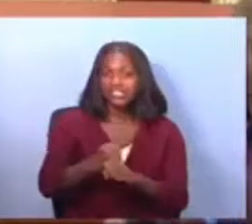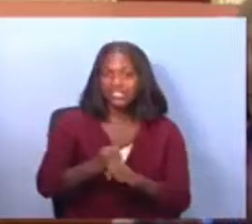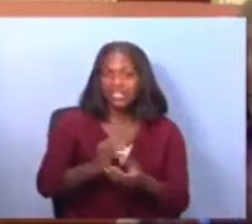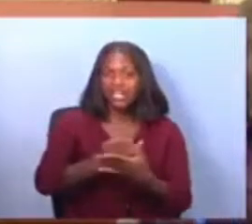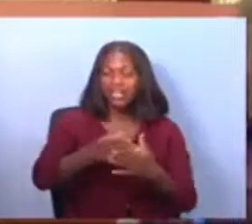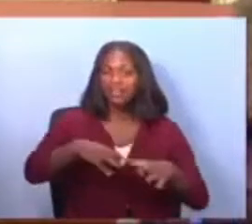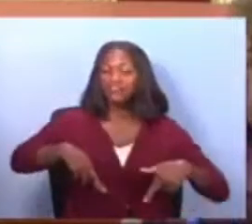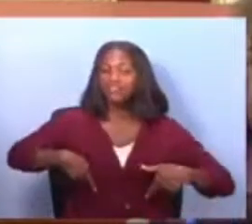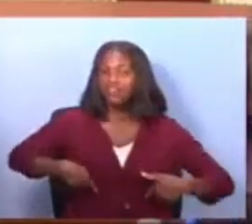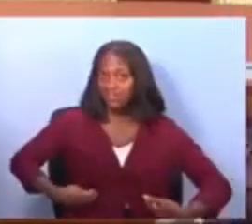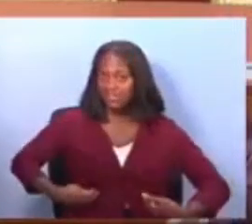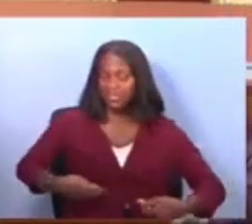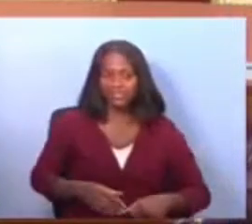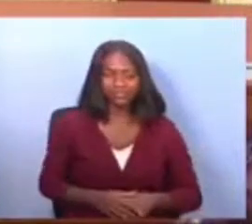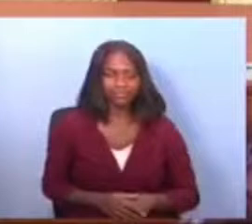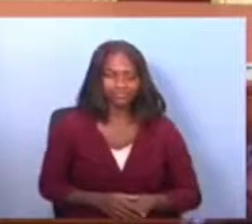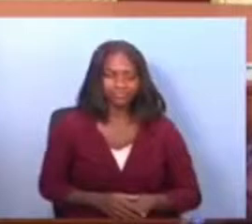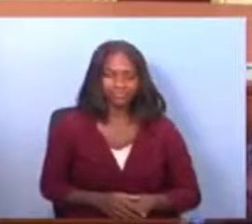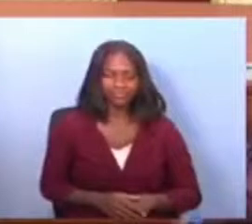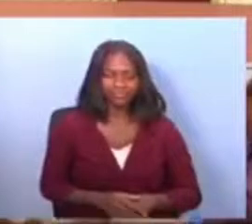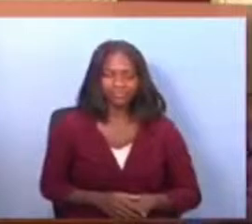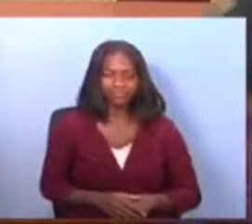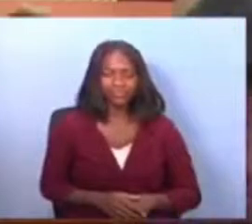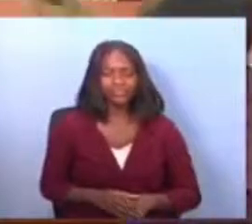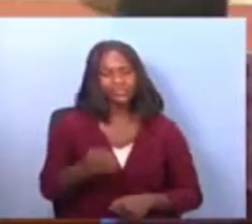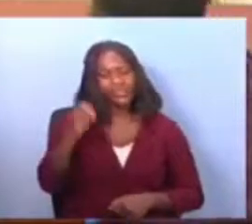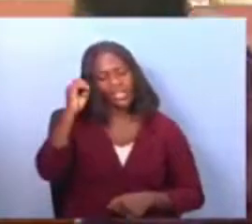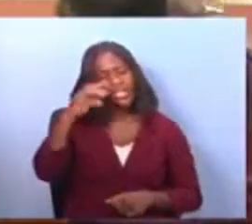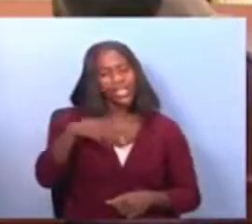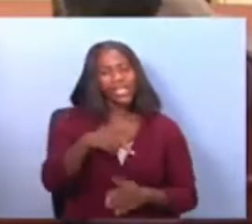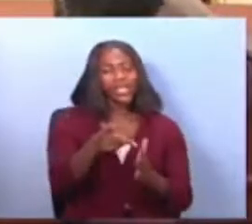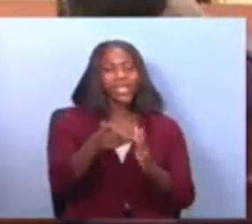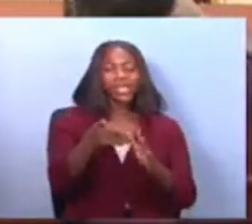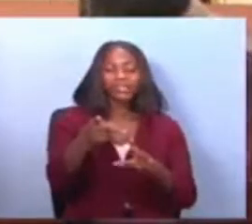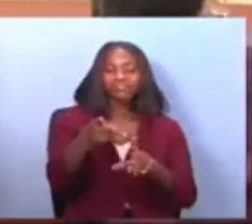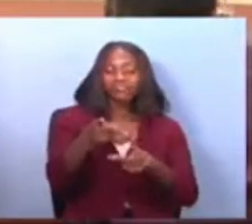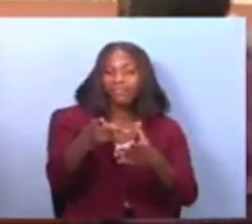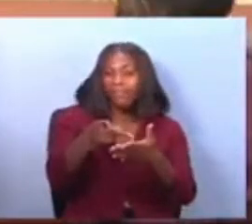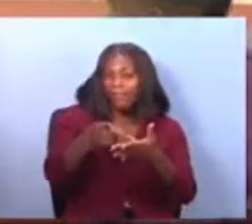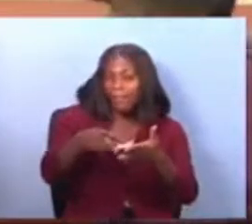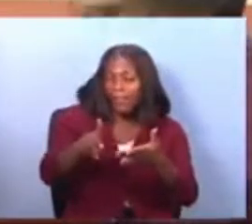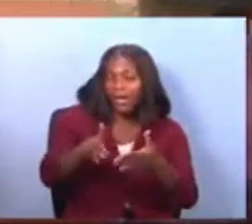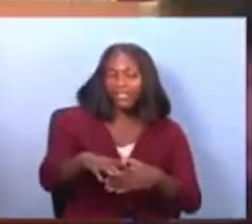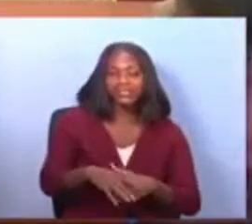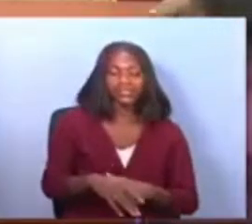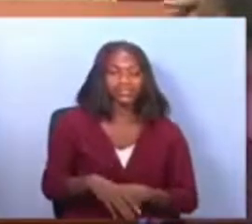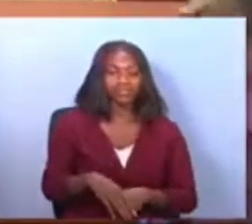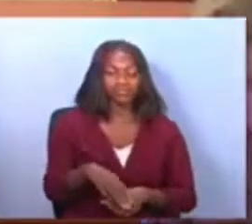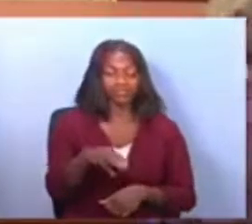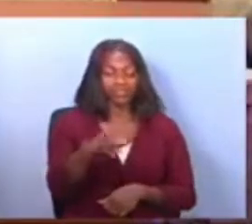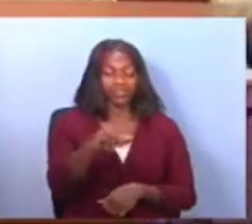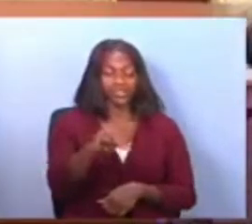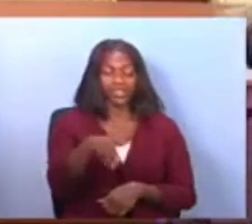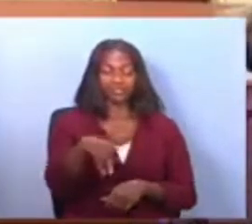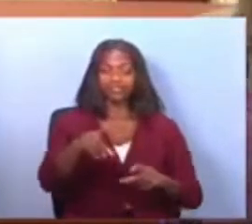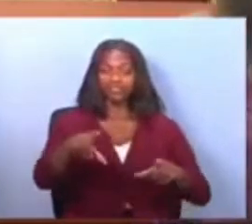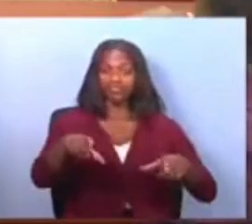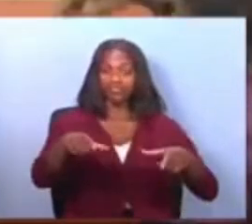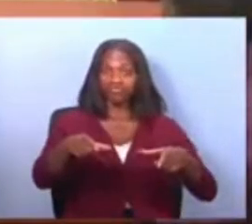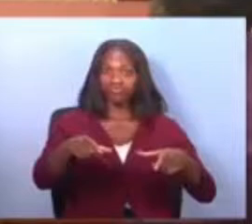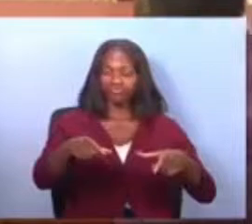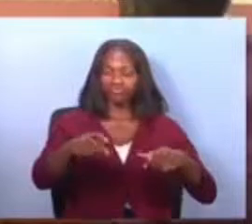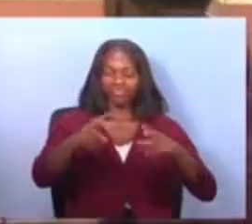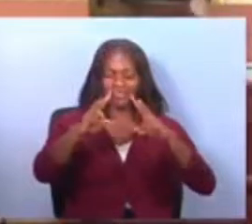Science and Technology in the 8th Parliament and the global chairman of the parliamentary group